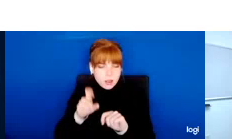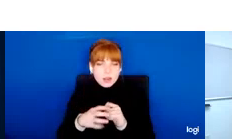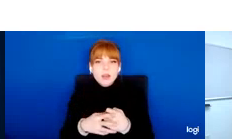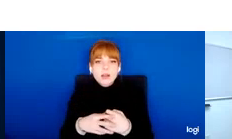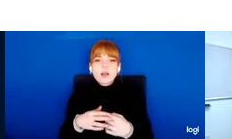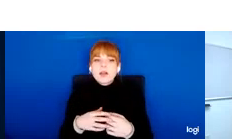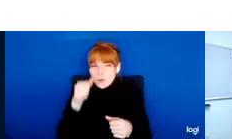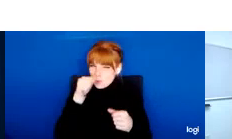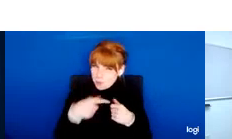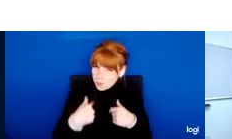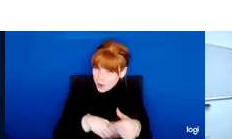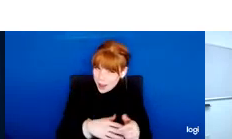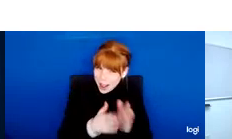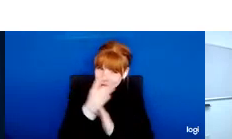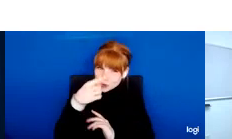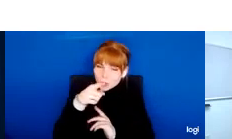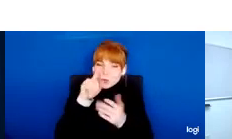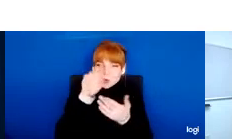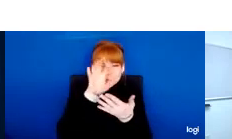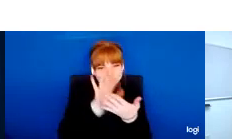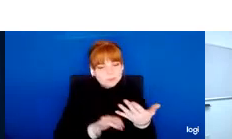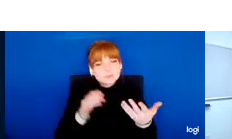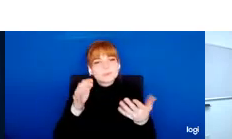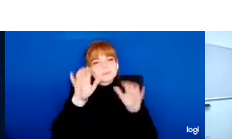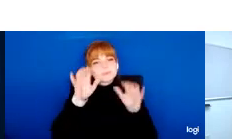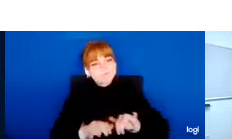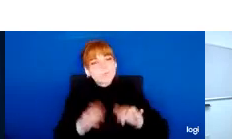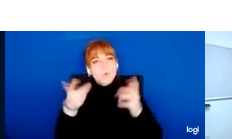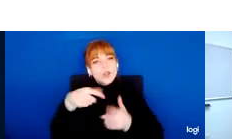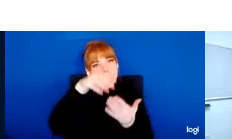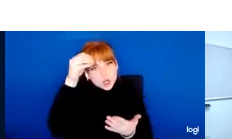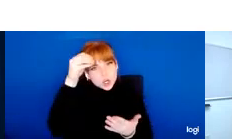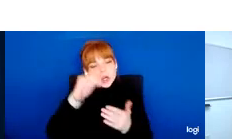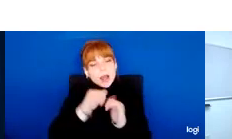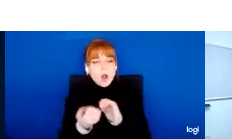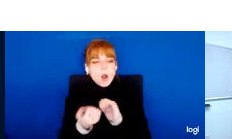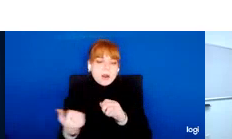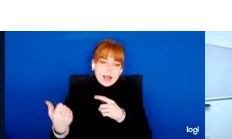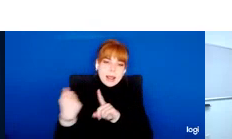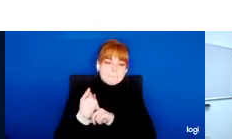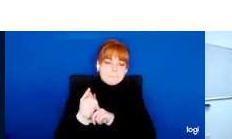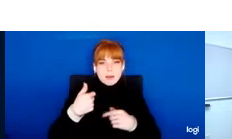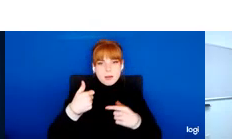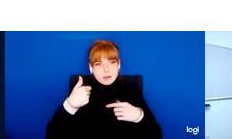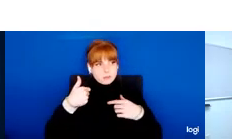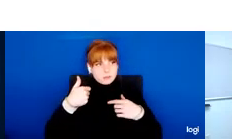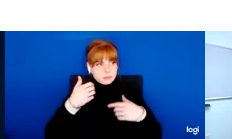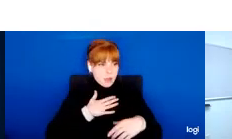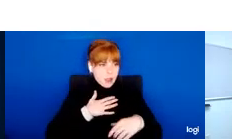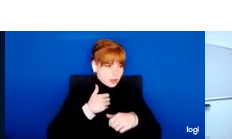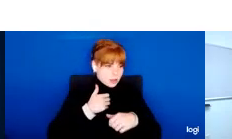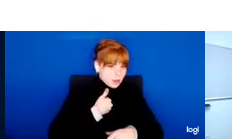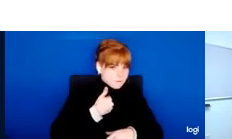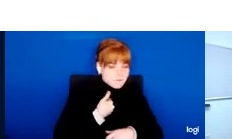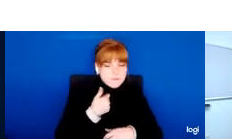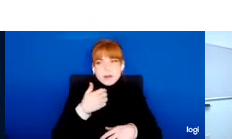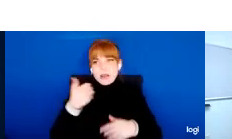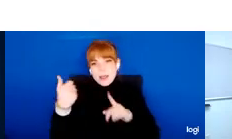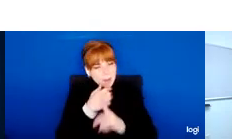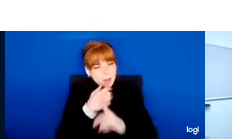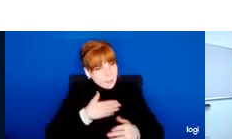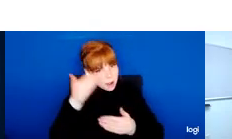how does what you're learning about WCAG 2.1 impact your end user? How does it impact yourself? How does it impact your planning for the future? What